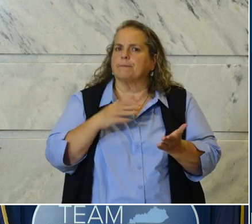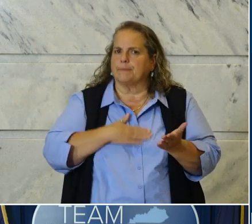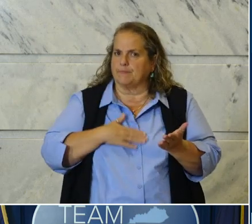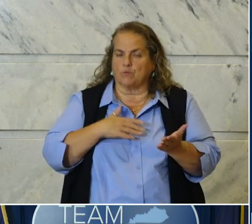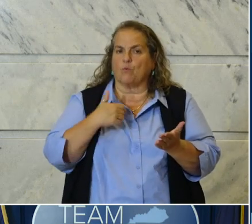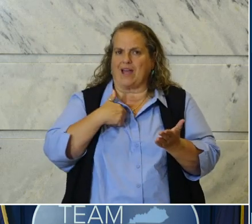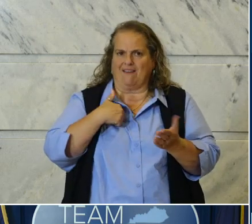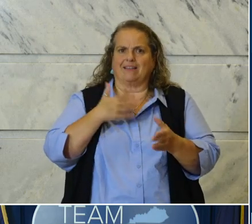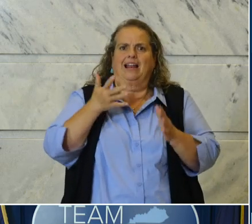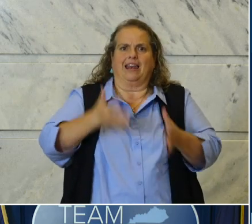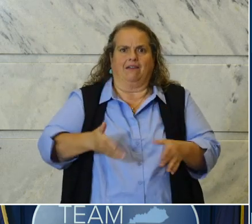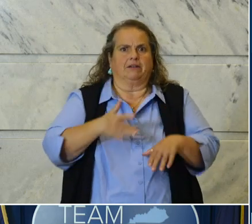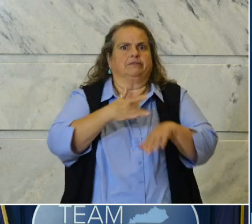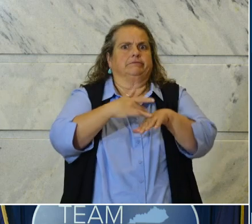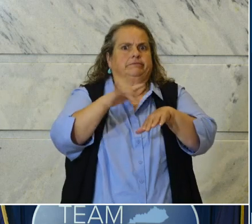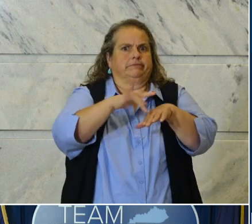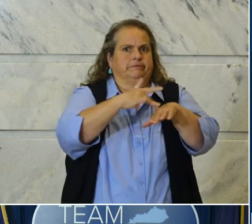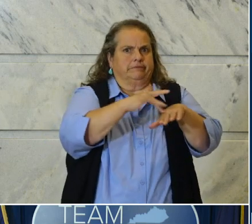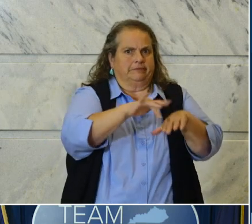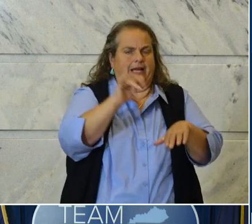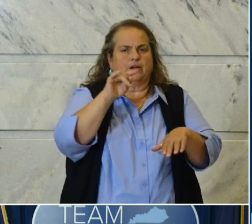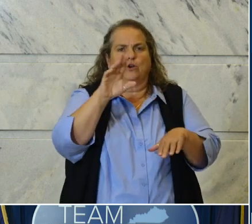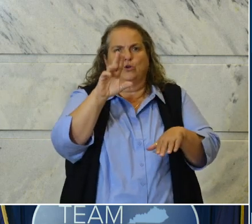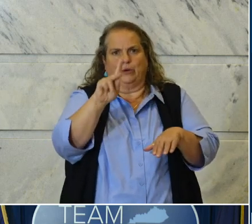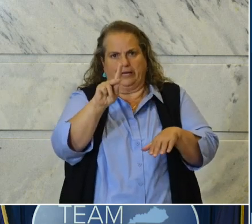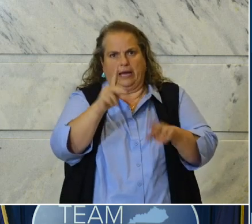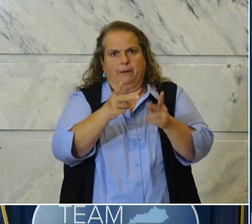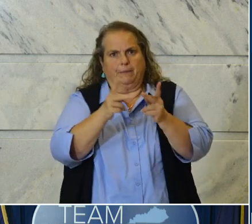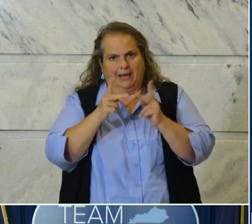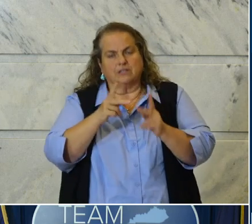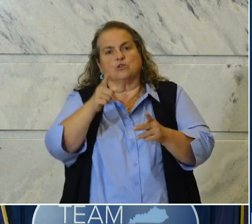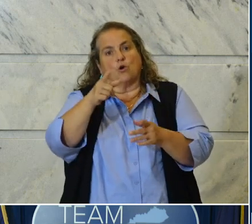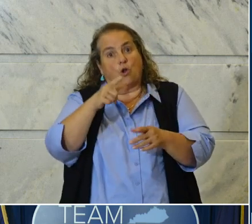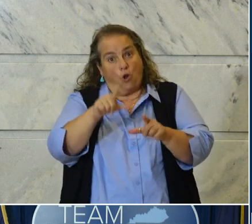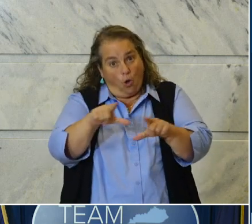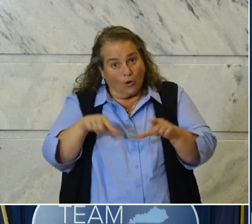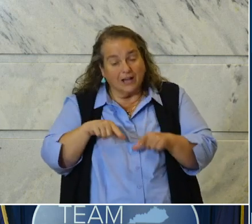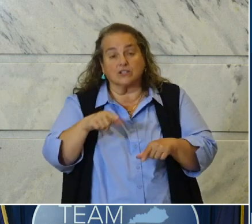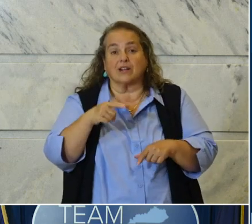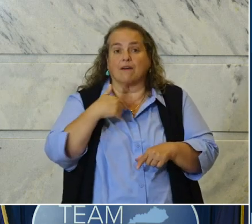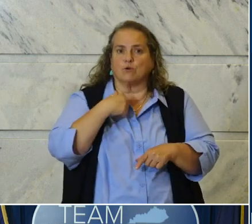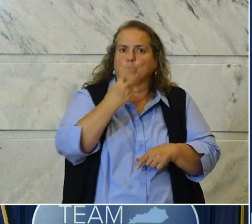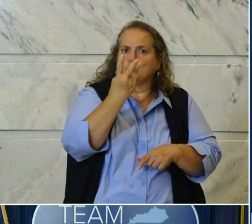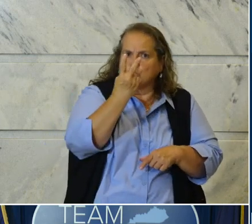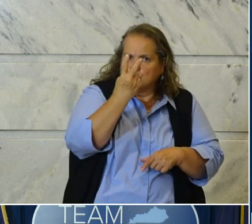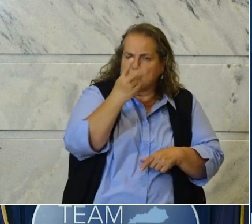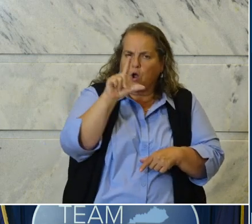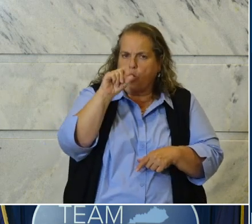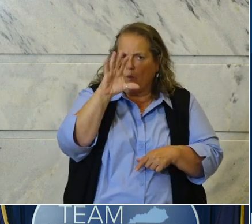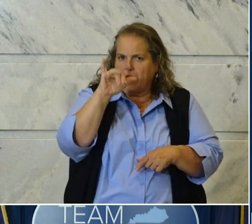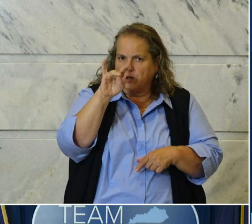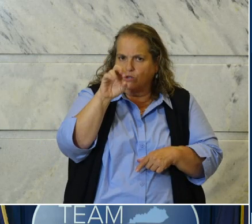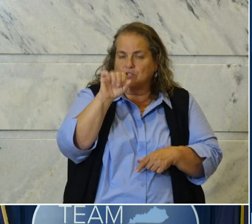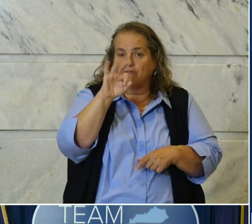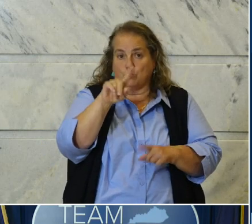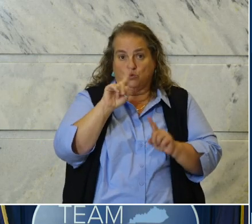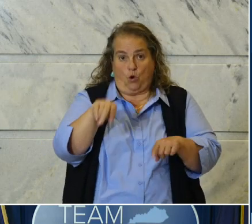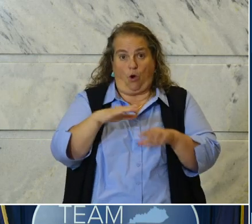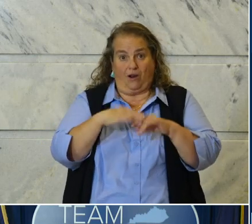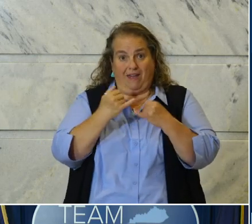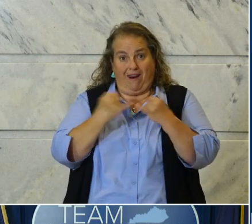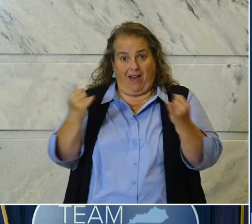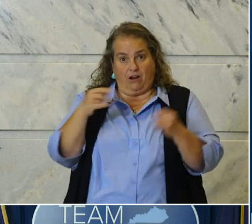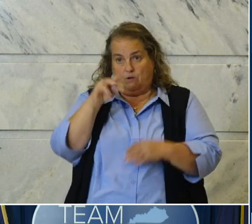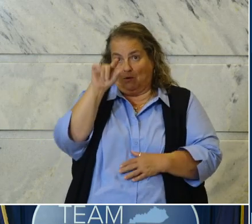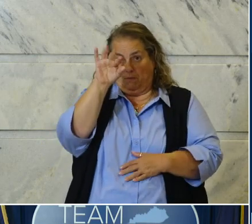excess capacity at these locations. There are actually 2 locations. If you go online to choose